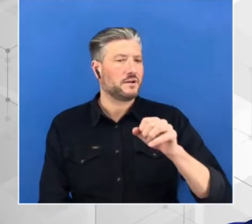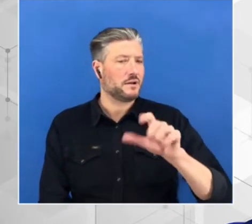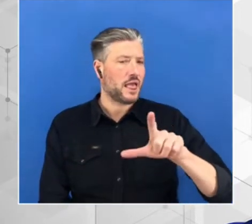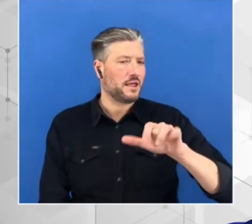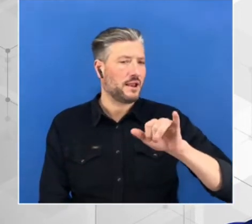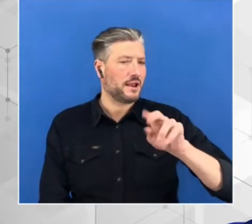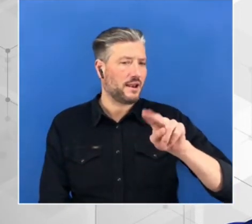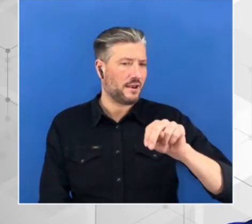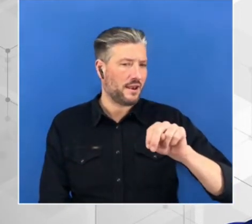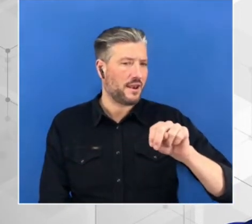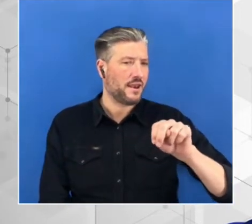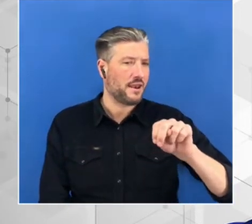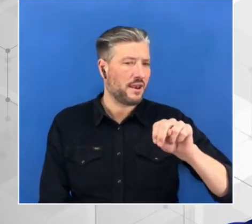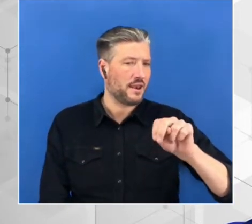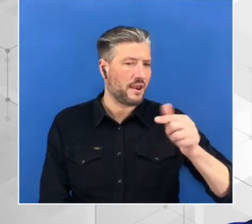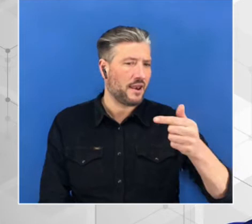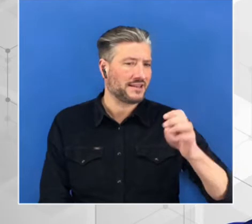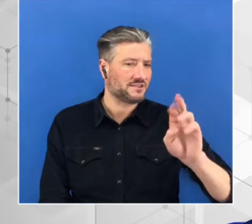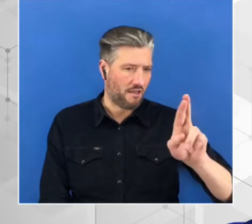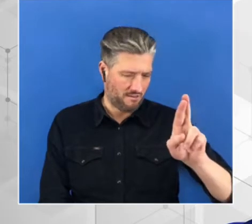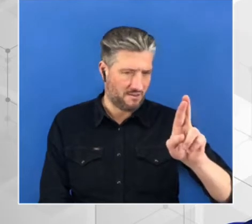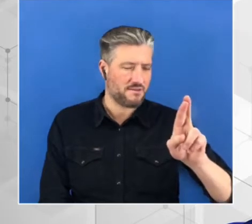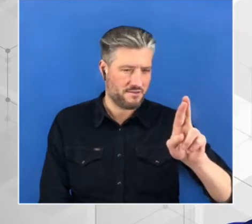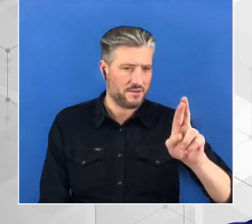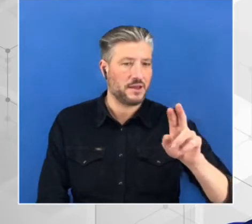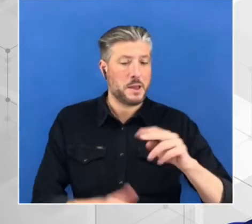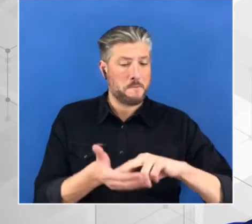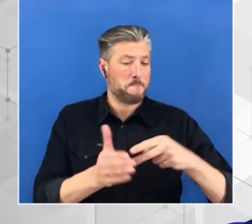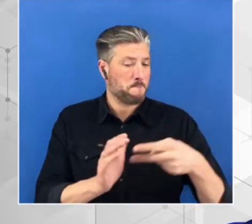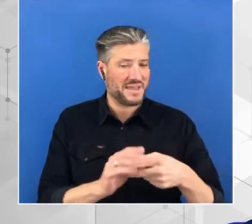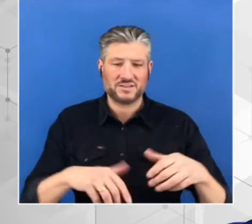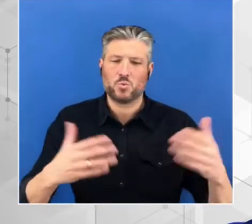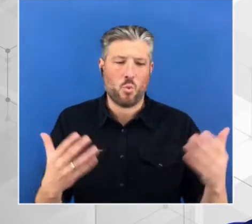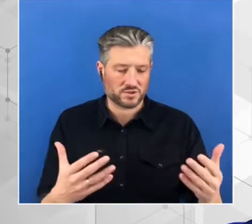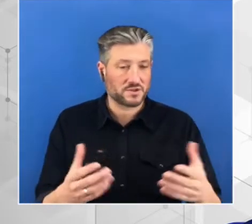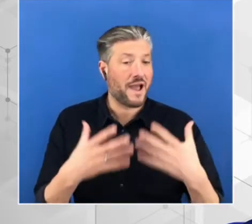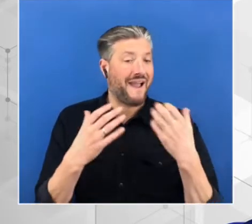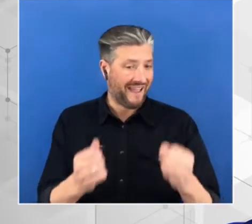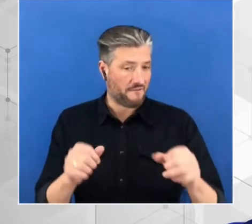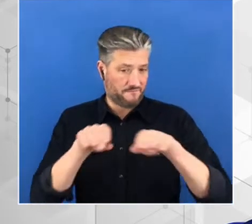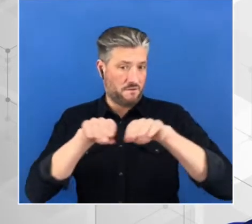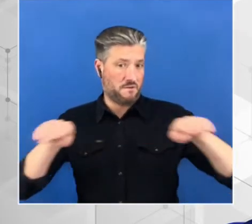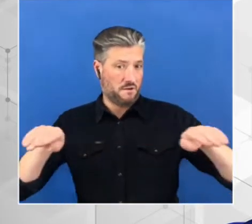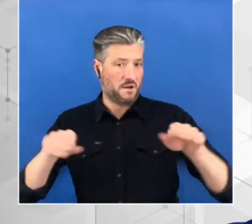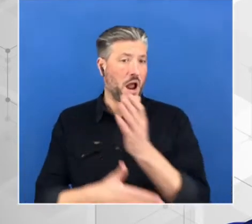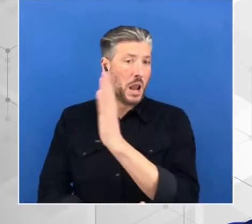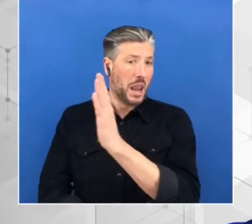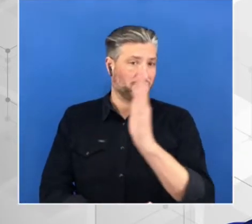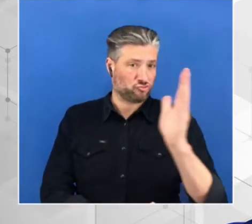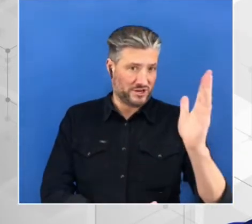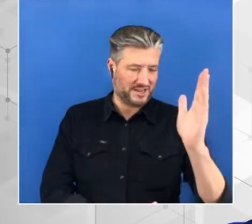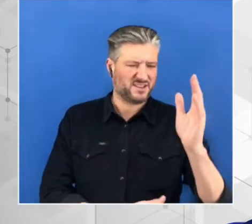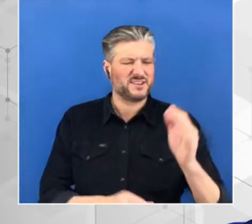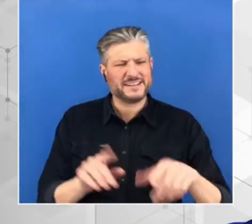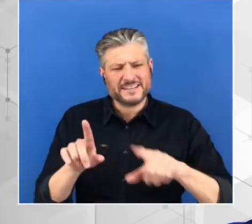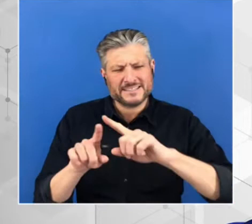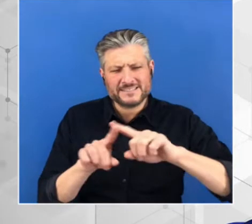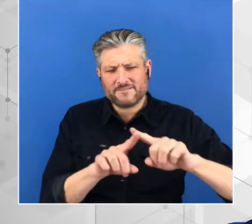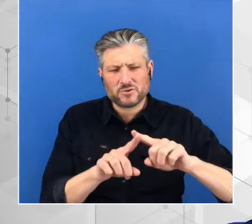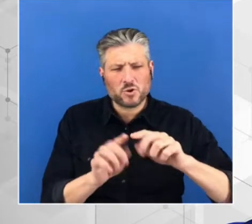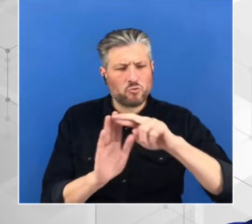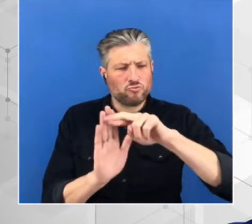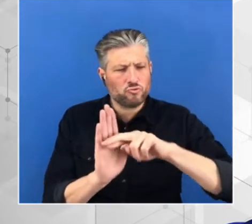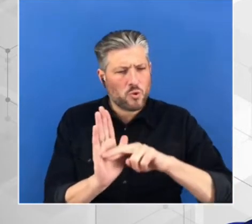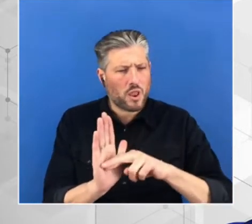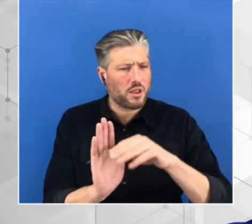a library who uses a list of rules, and in these rules you are telling the code editor